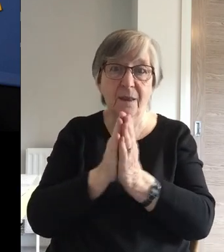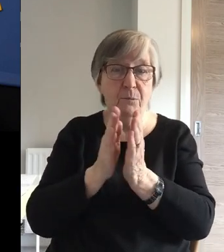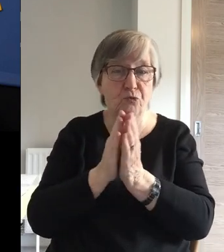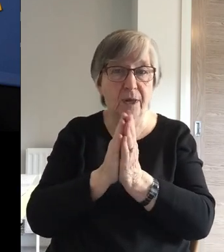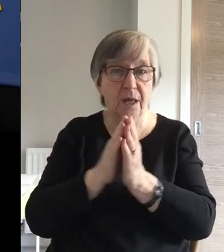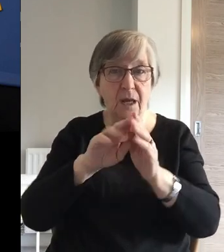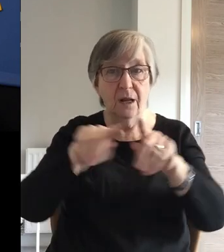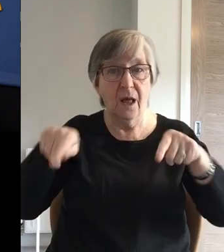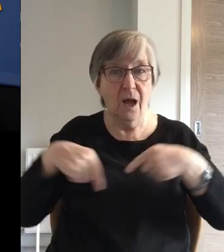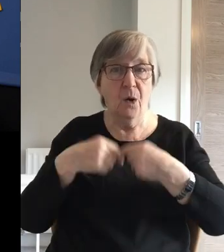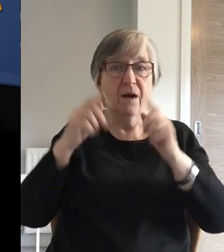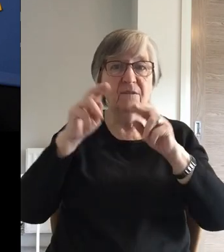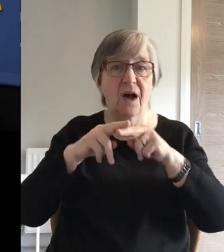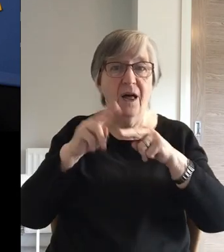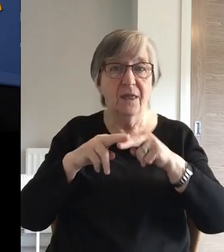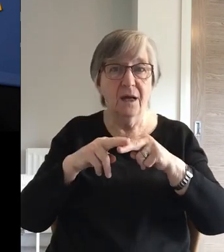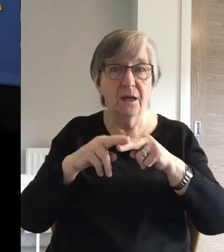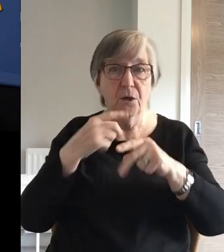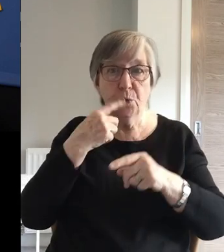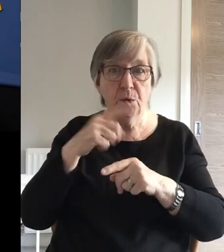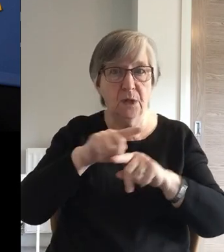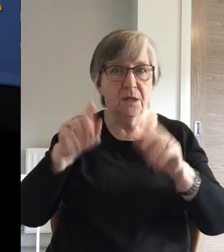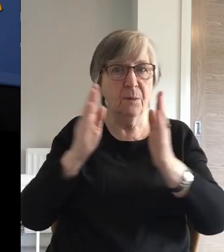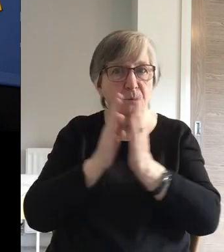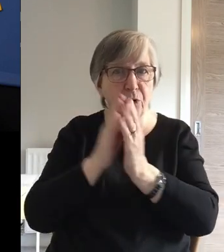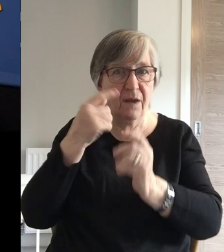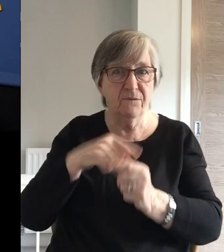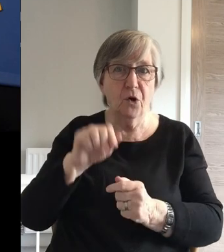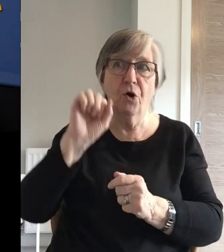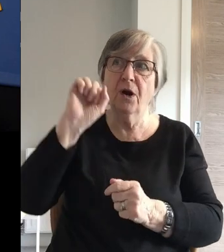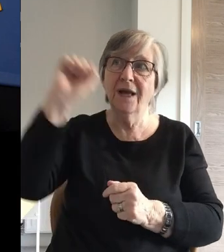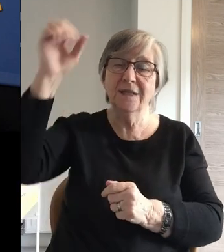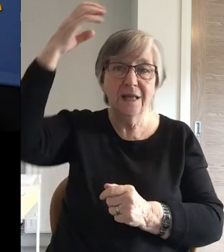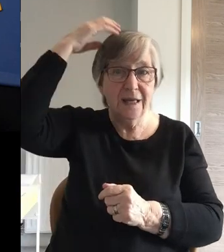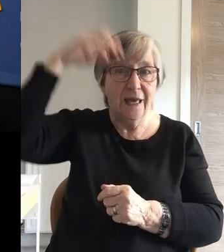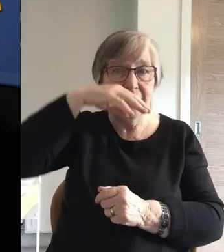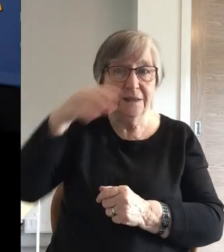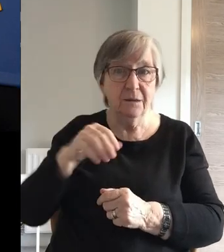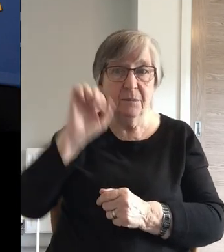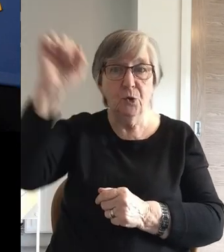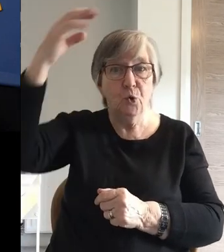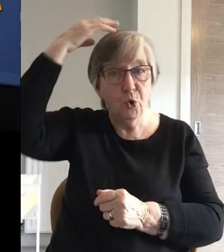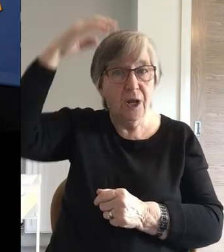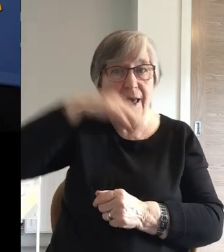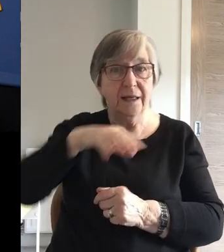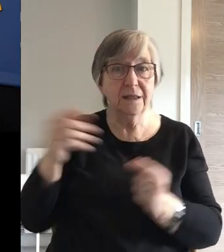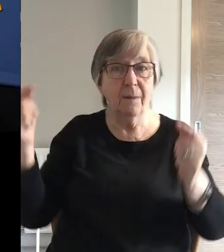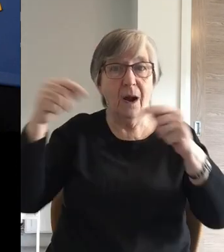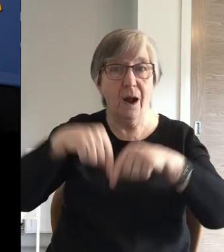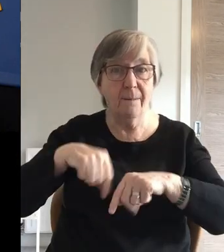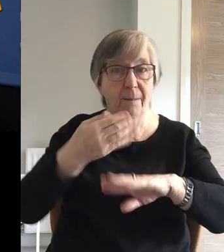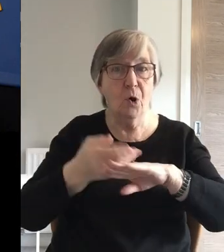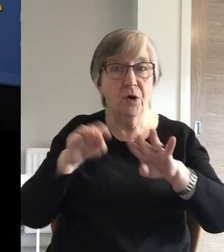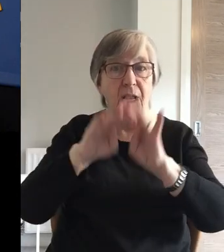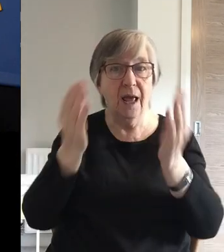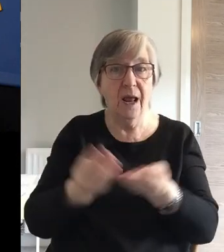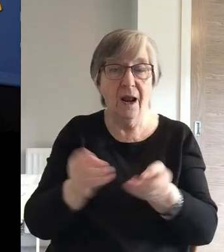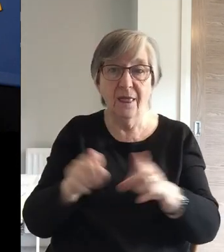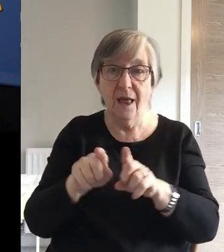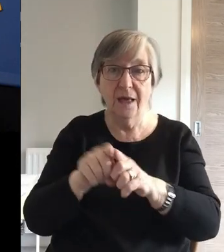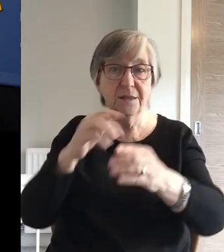both record, the Lord's Prayer, he told us to be praying for that kingdom. Here on earth, your kingdom come, on earth as it is in